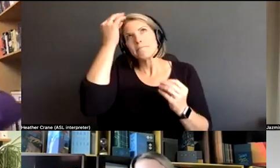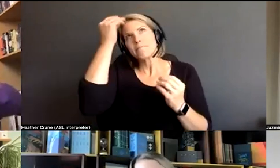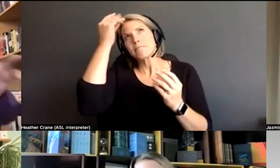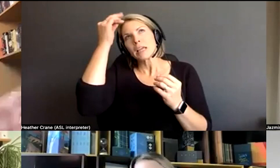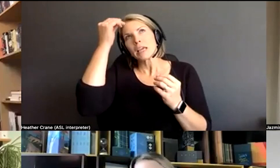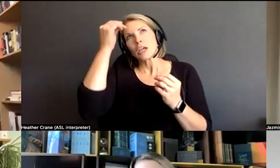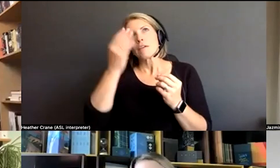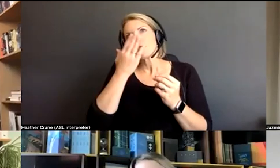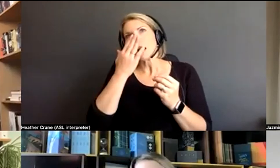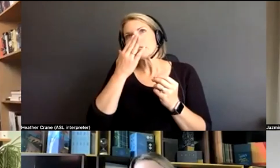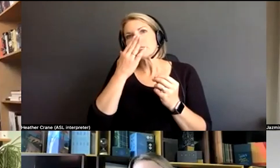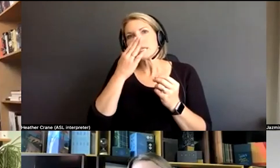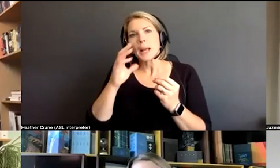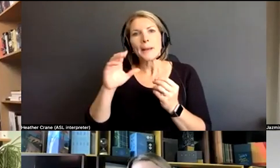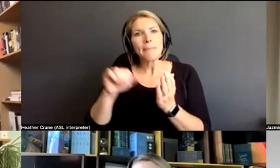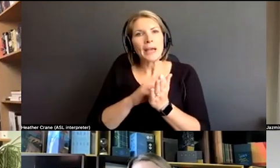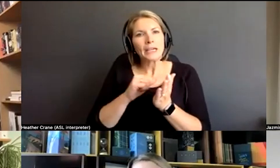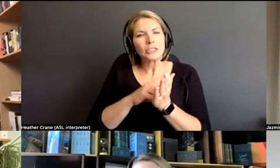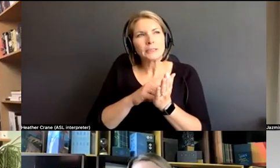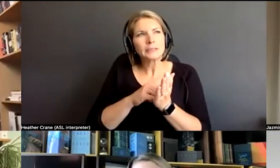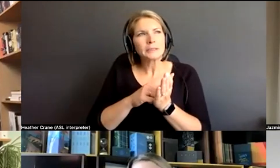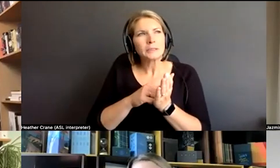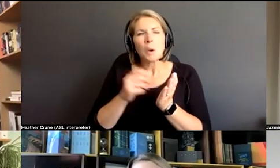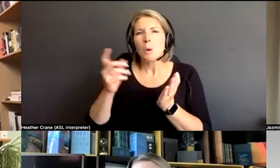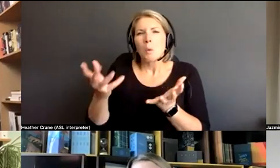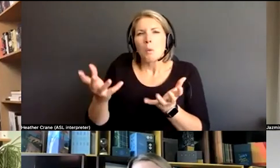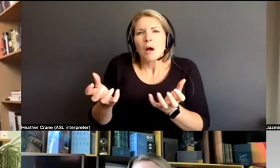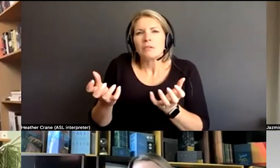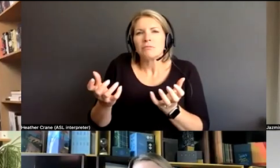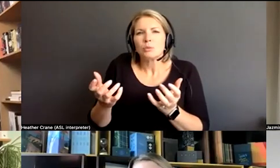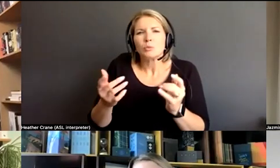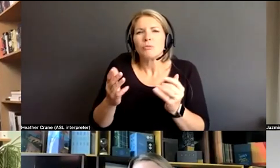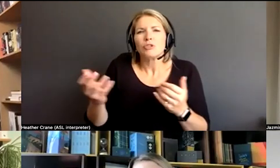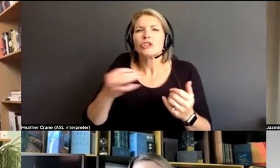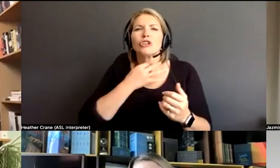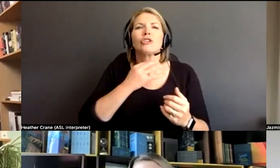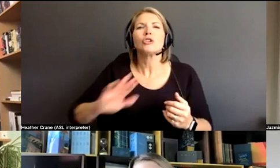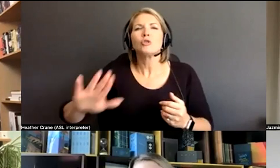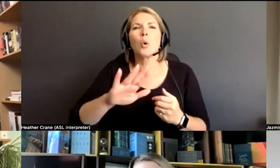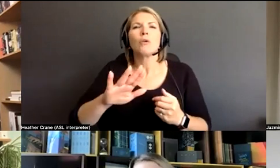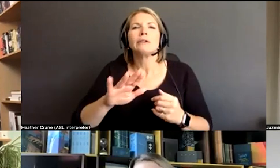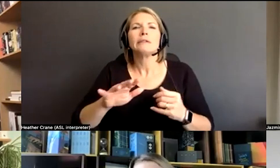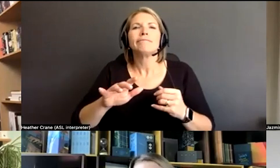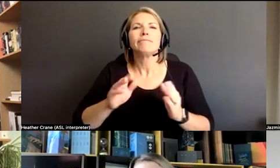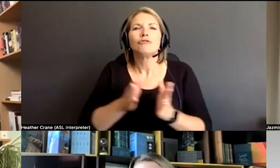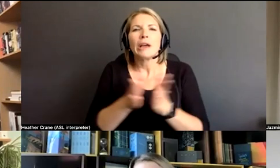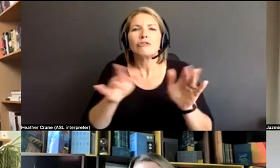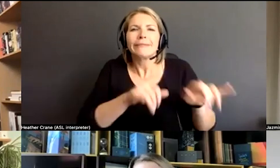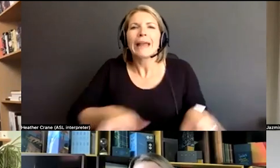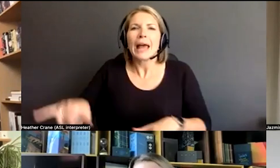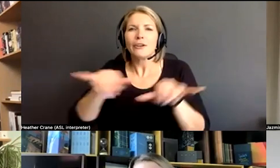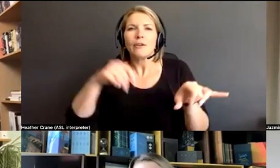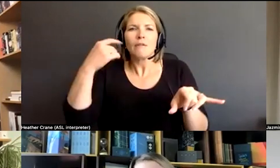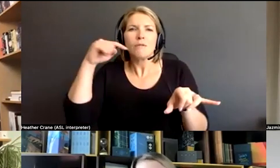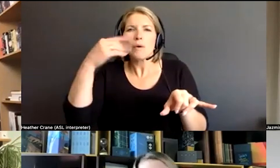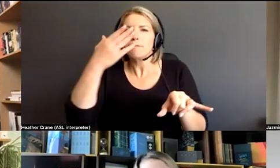but if there are any general principles that you operate under, it would be interesting to hear about those just as a way to kick off the discussion. And maybe Ingrid, we can start